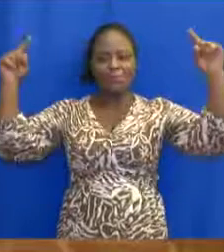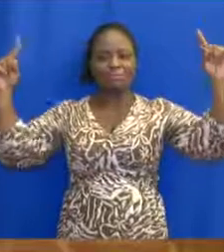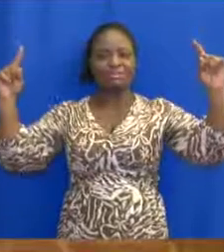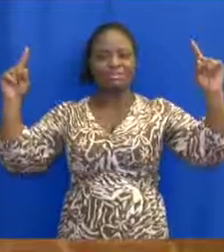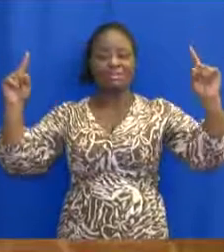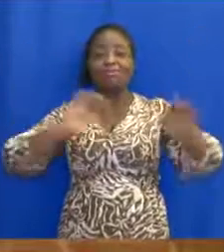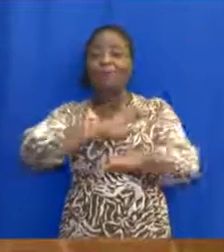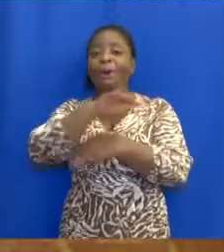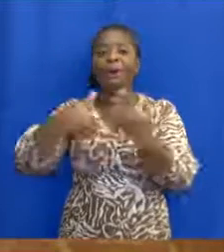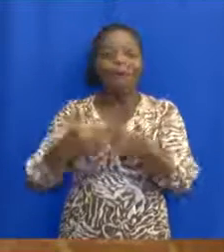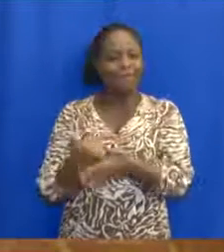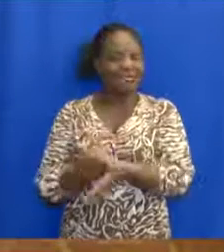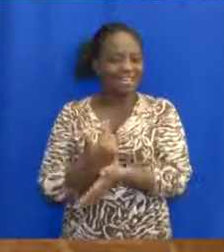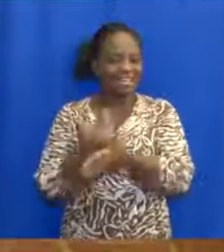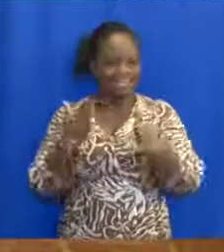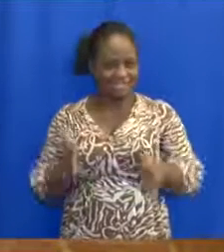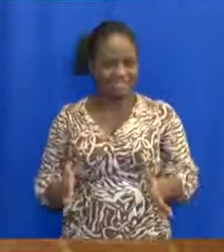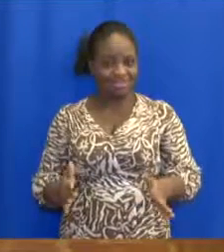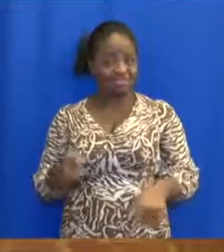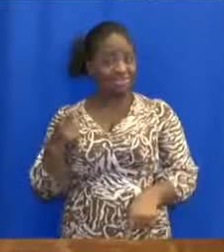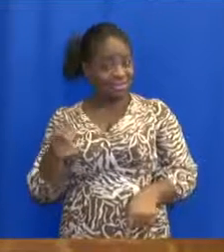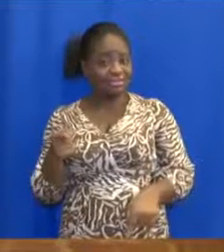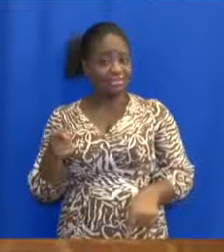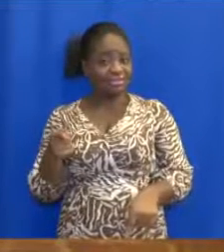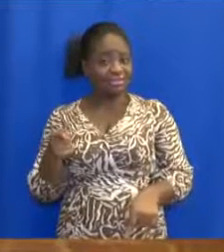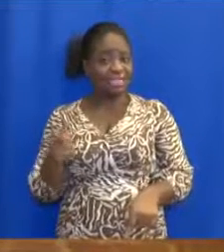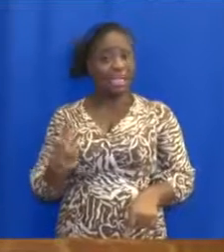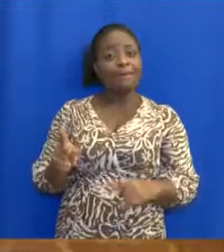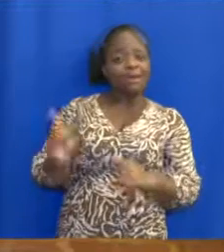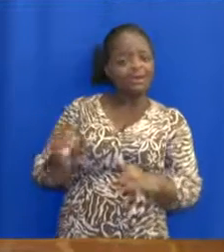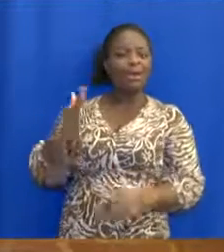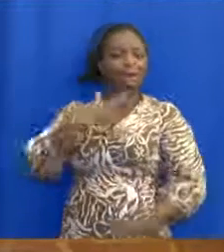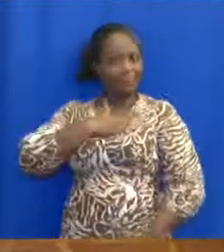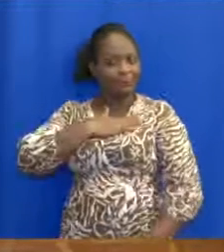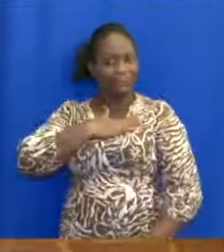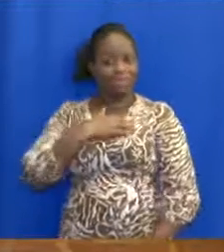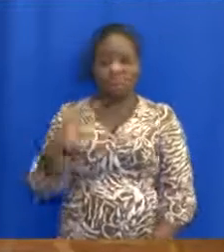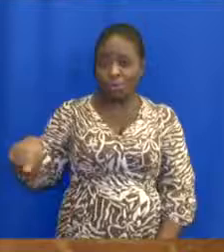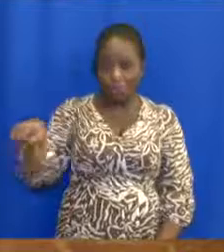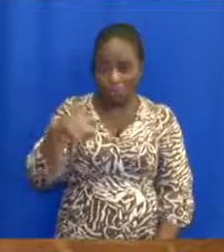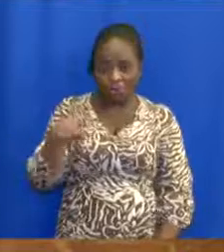prosperity for all Ghanaians. This is my solemn pledge to you.